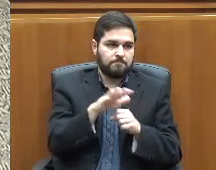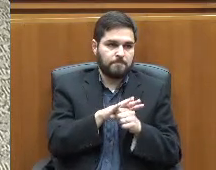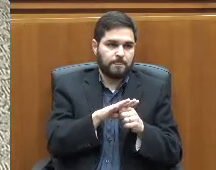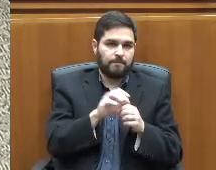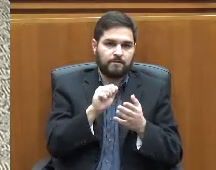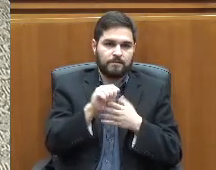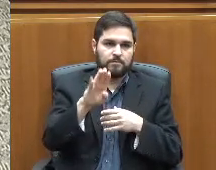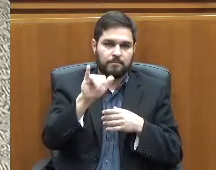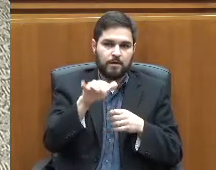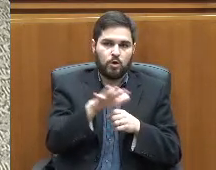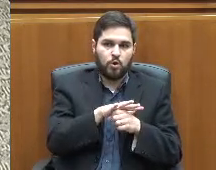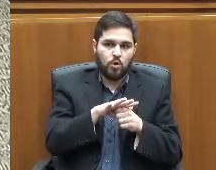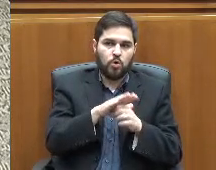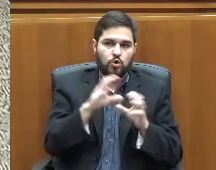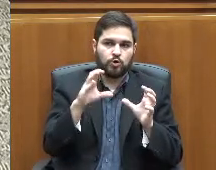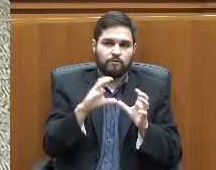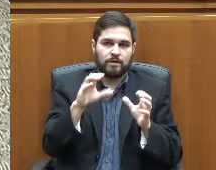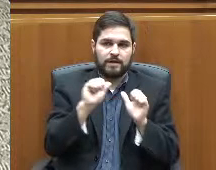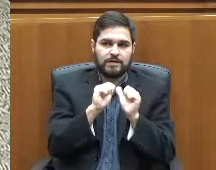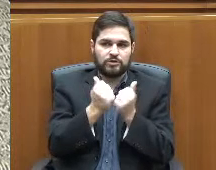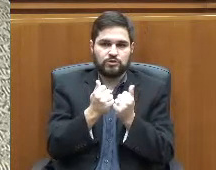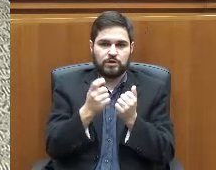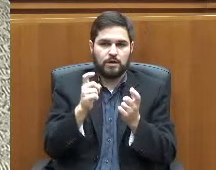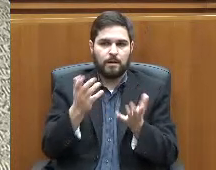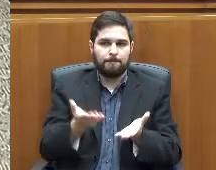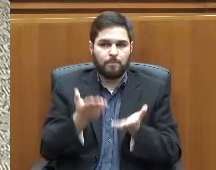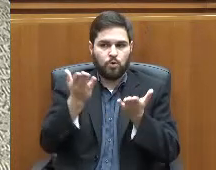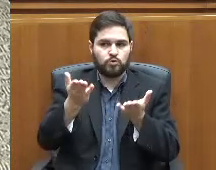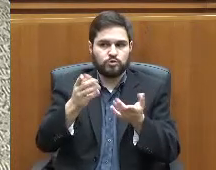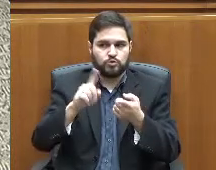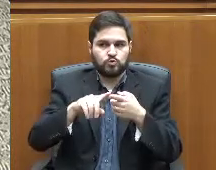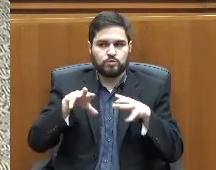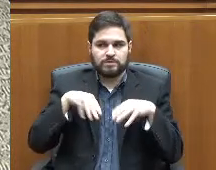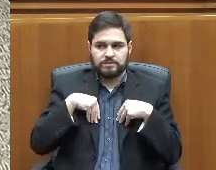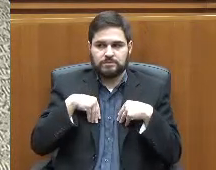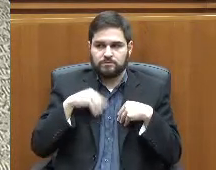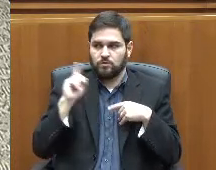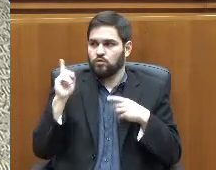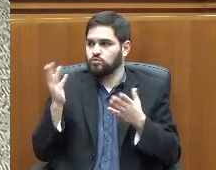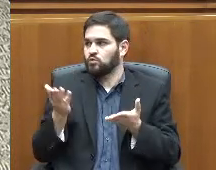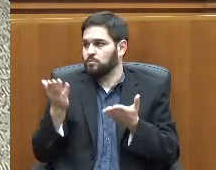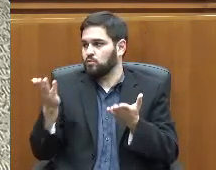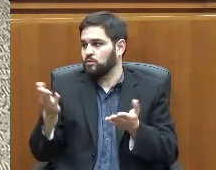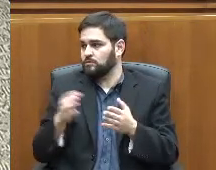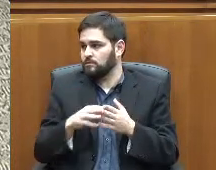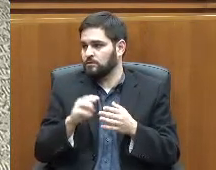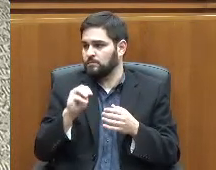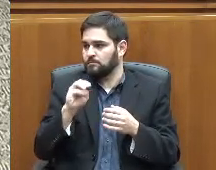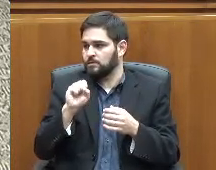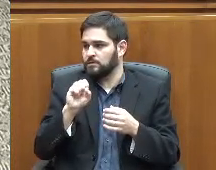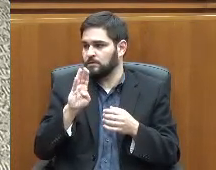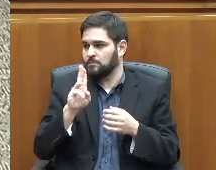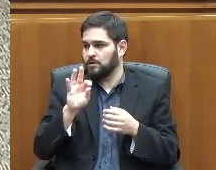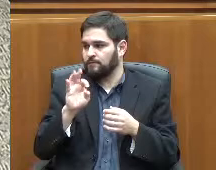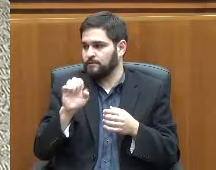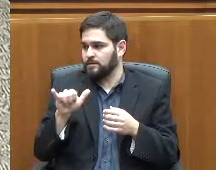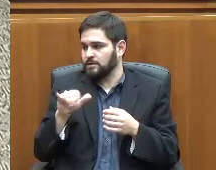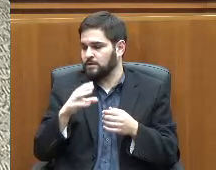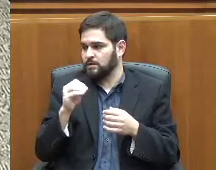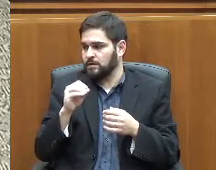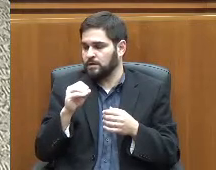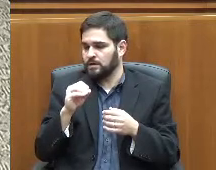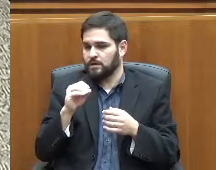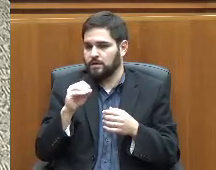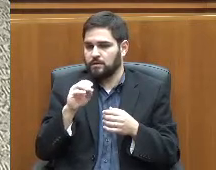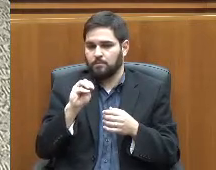local education agencies. Need a motion to receive. So moved. Ms. Bofi, and seconded by